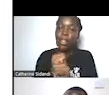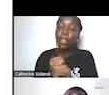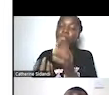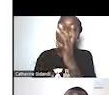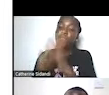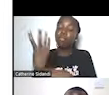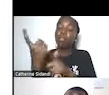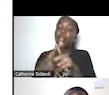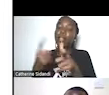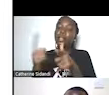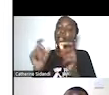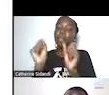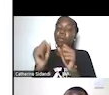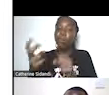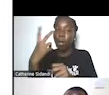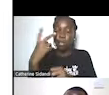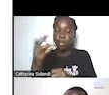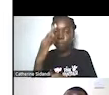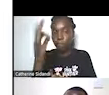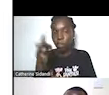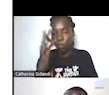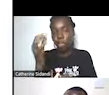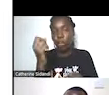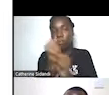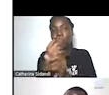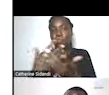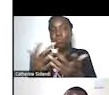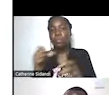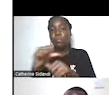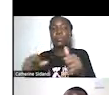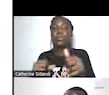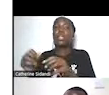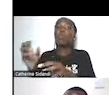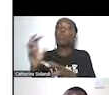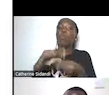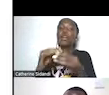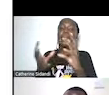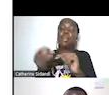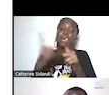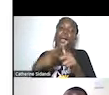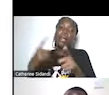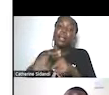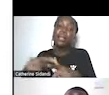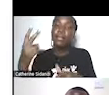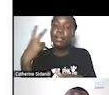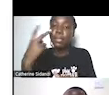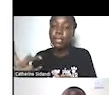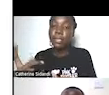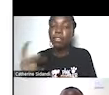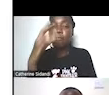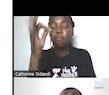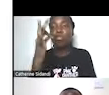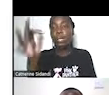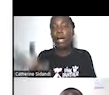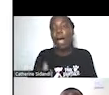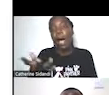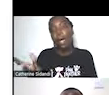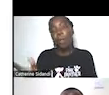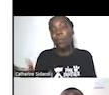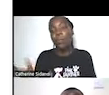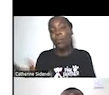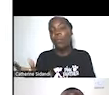future, do some bit of modeling and see how will the future look like. Yeah, we're saying that